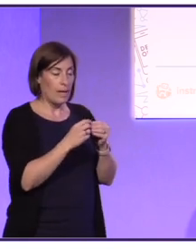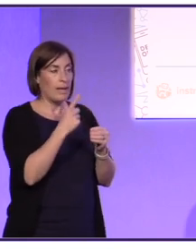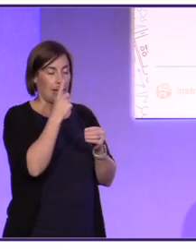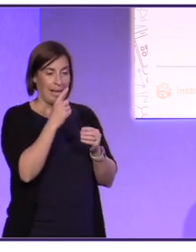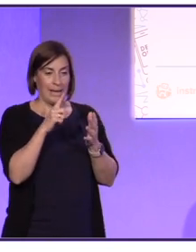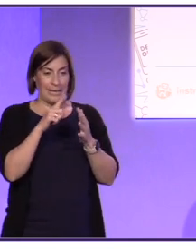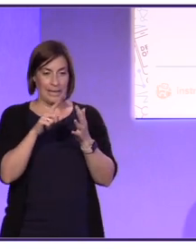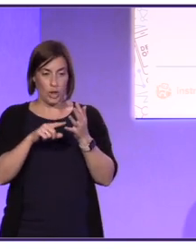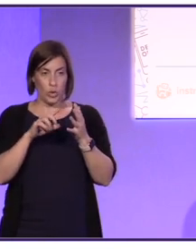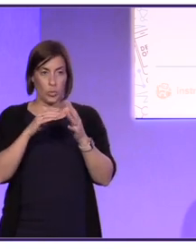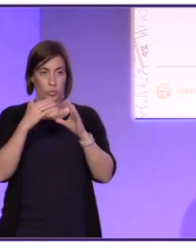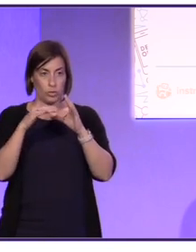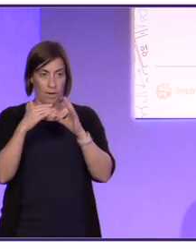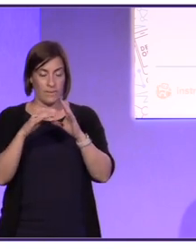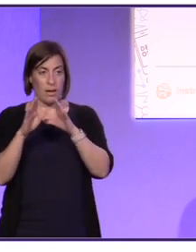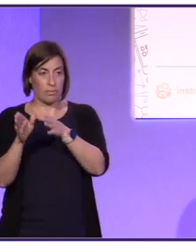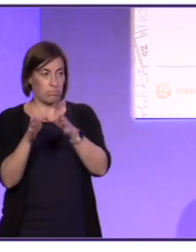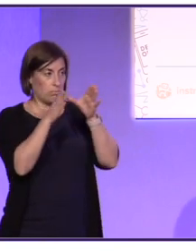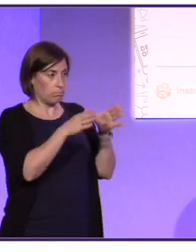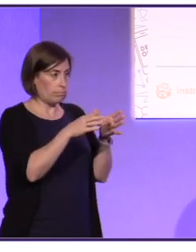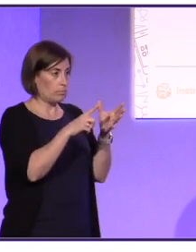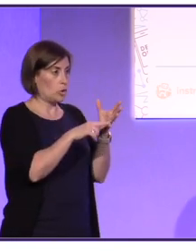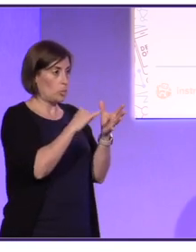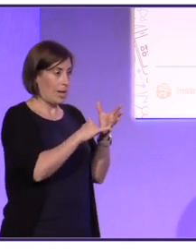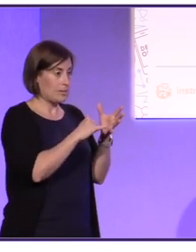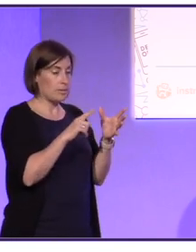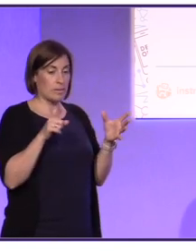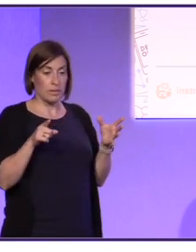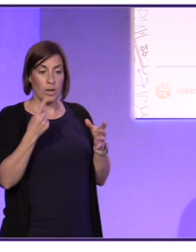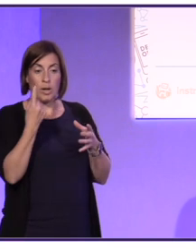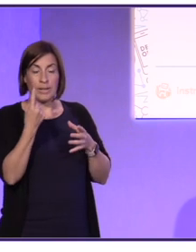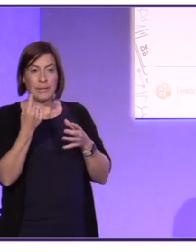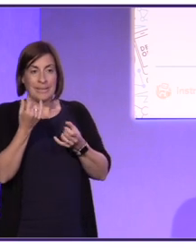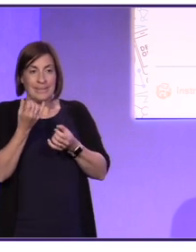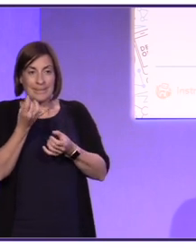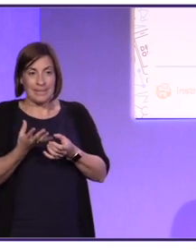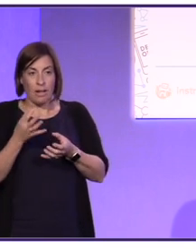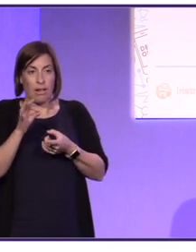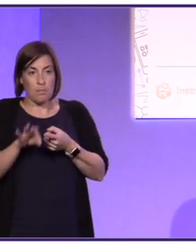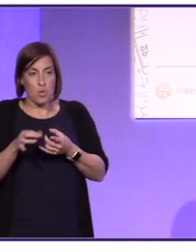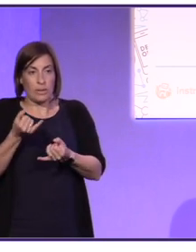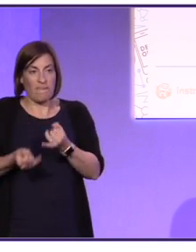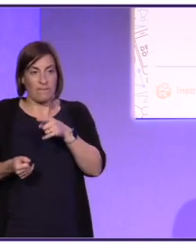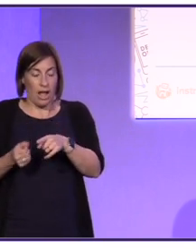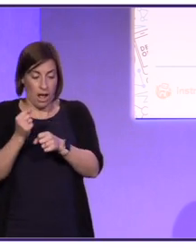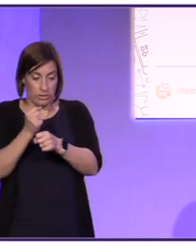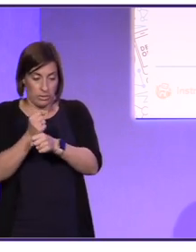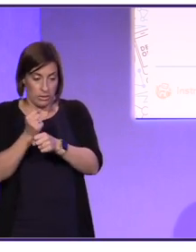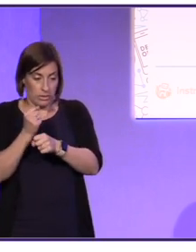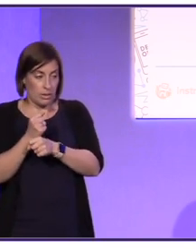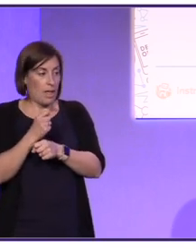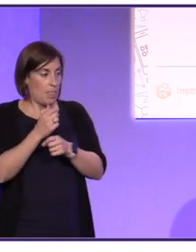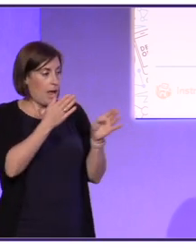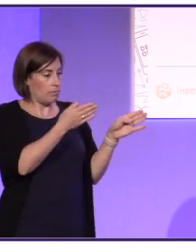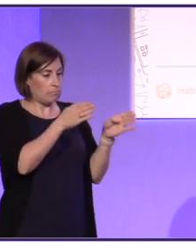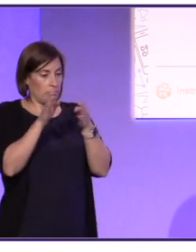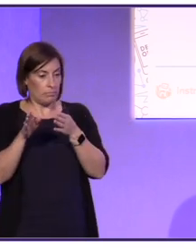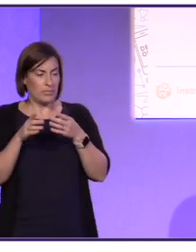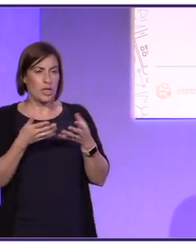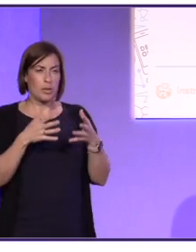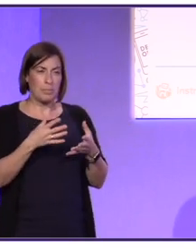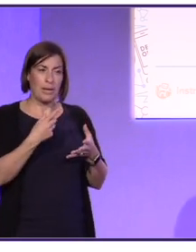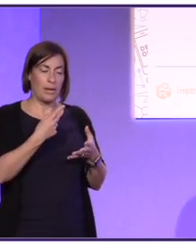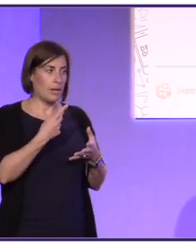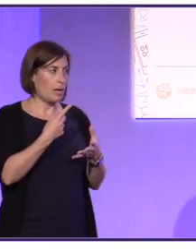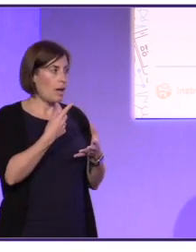single point of failure, then shift all the traffic back. So we were doing these manual sort of system failovers for